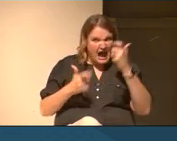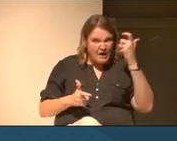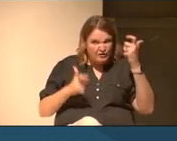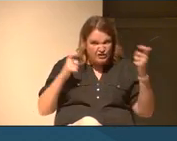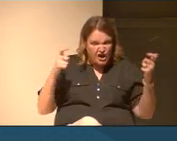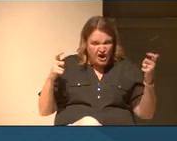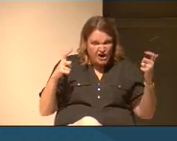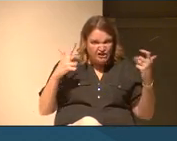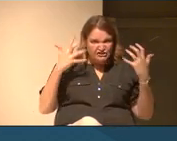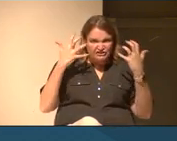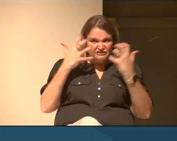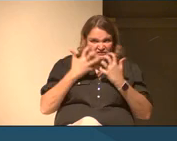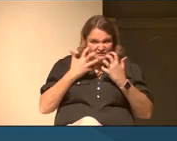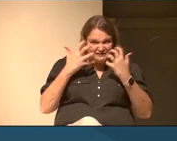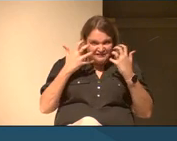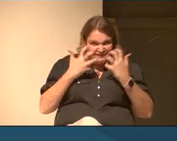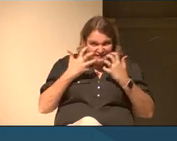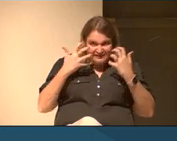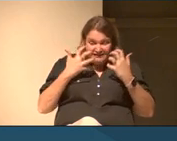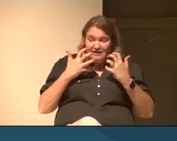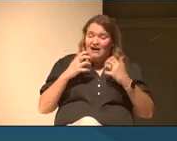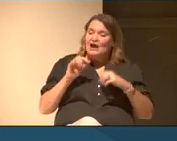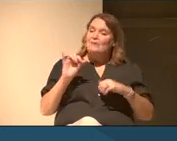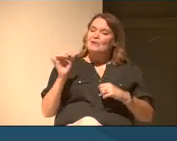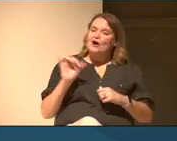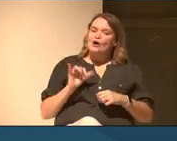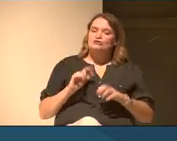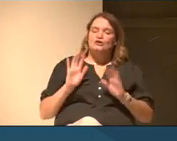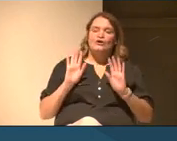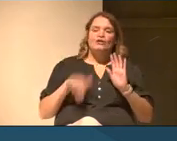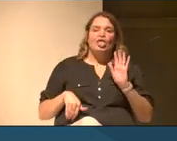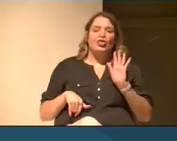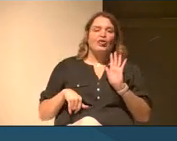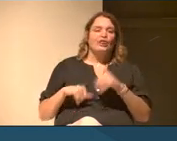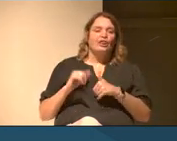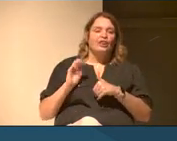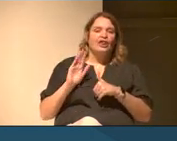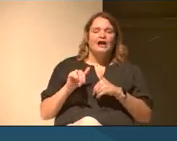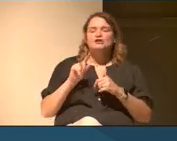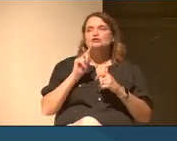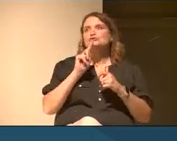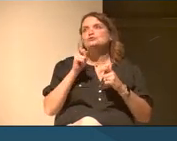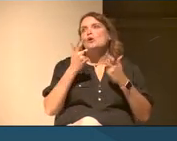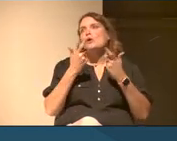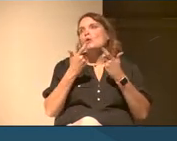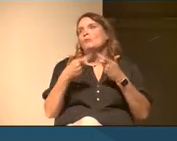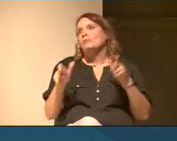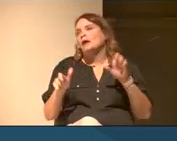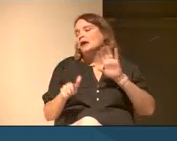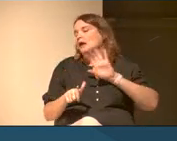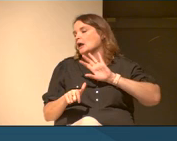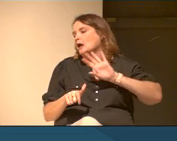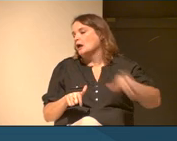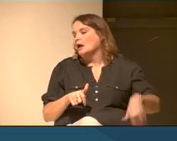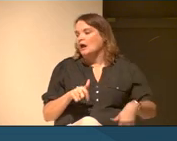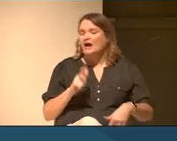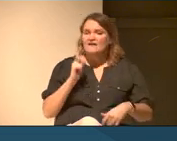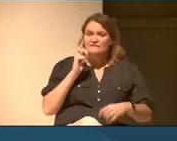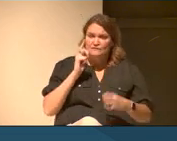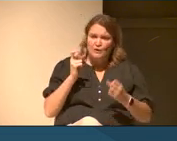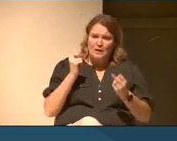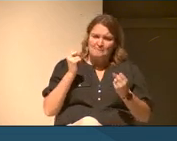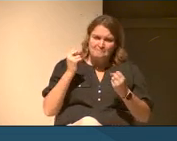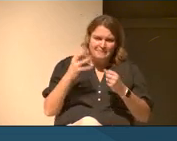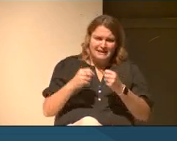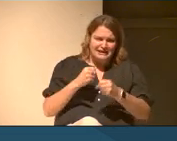but it also led, in a way, to a kind of complacency. The ocean was so big that for centuries, really,